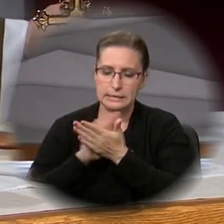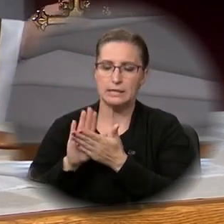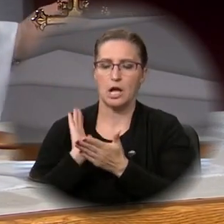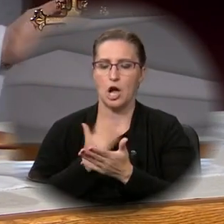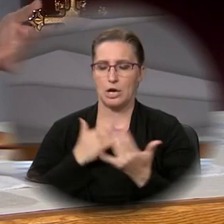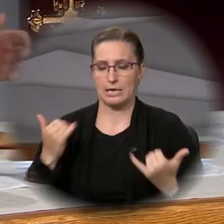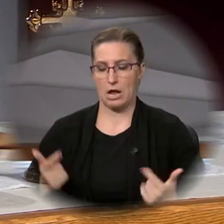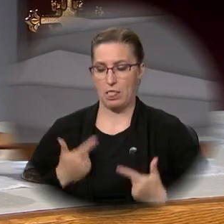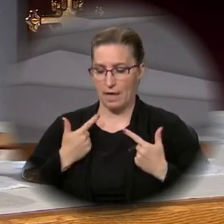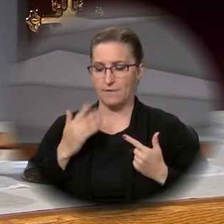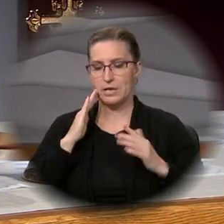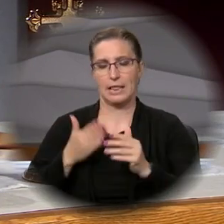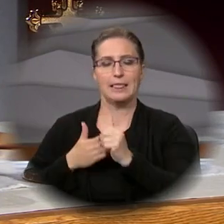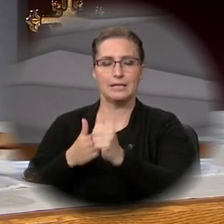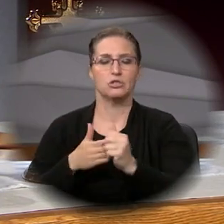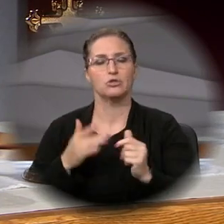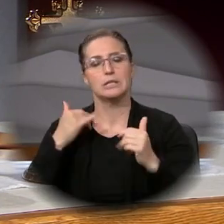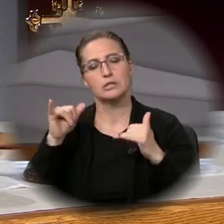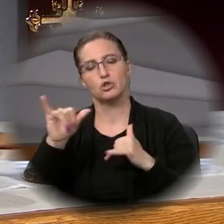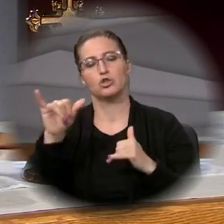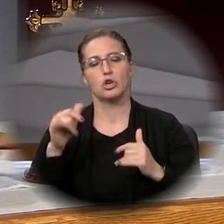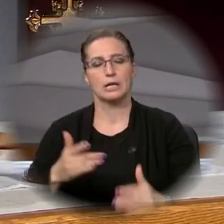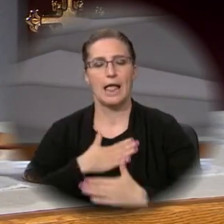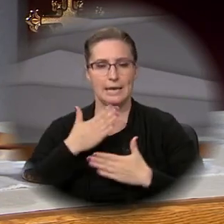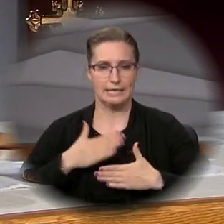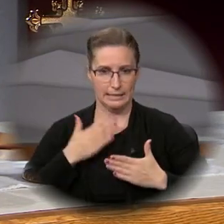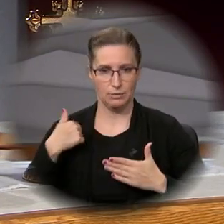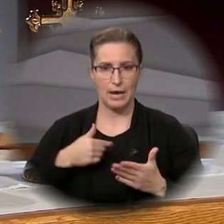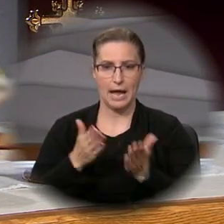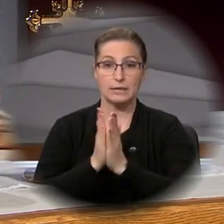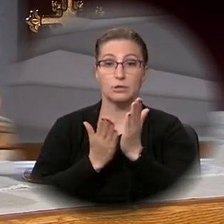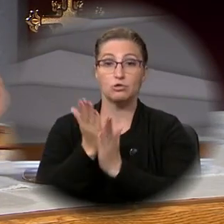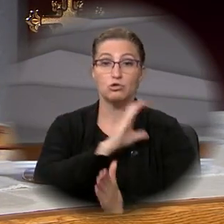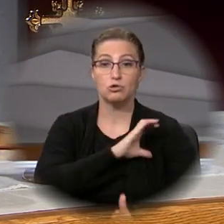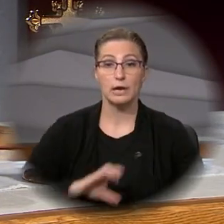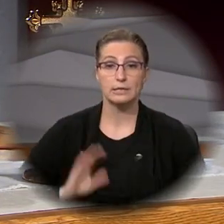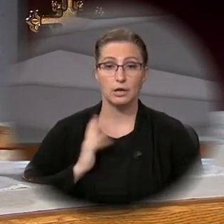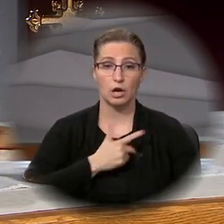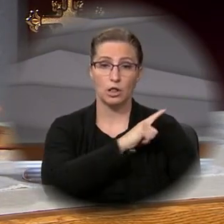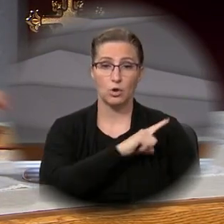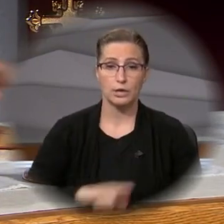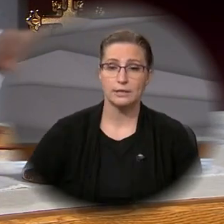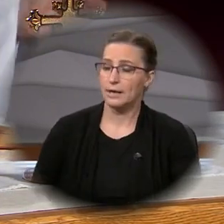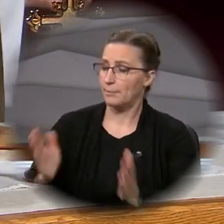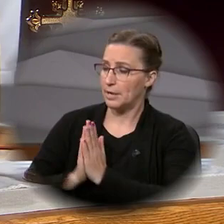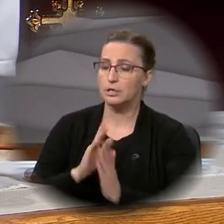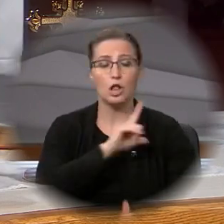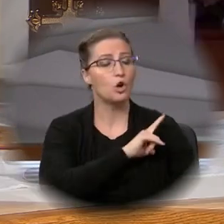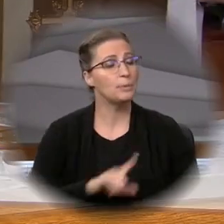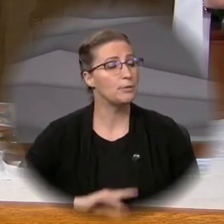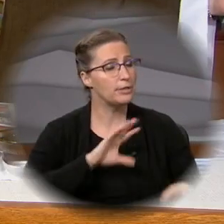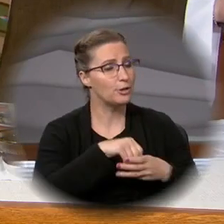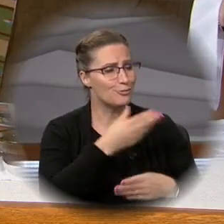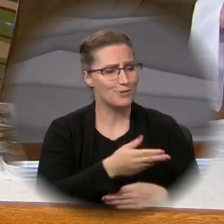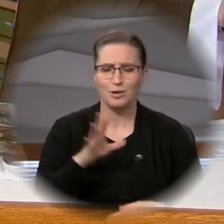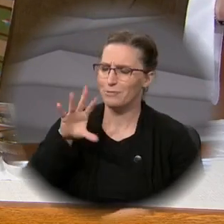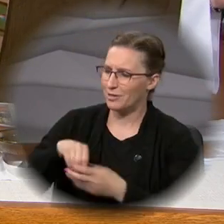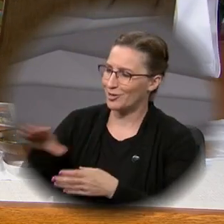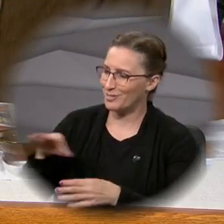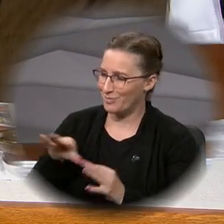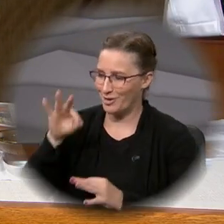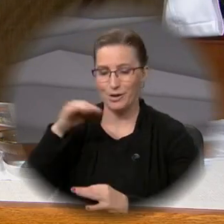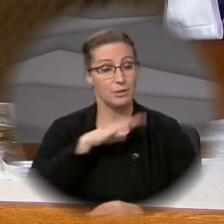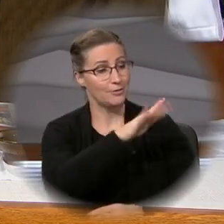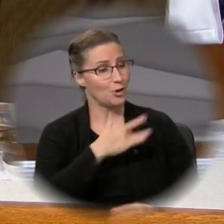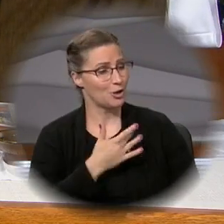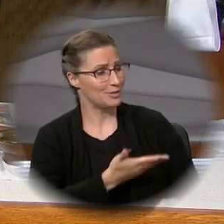life and lead us to eternal gladness. We ask this through Christ, our Lord. Amen. The Lord be with you. And with